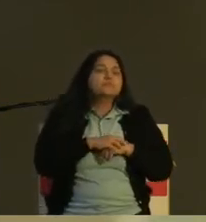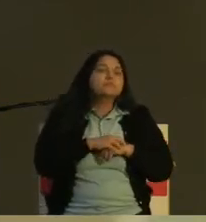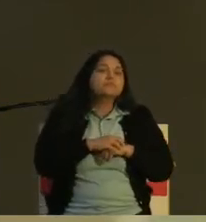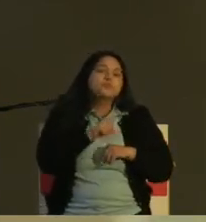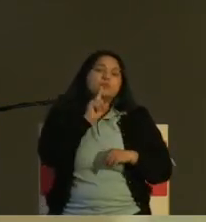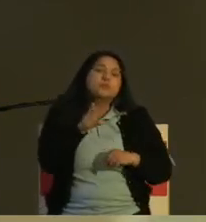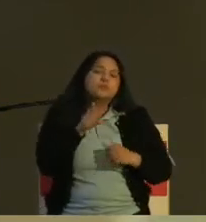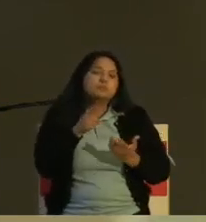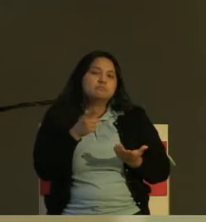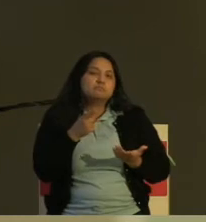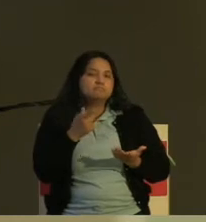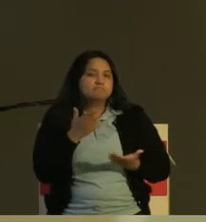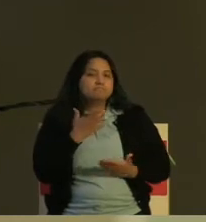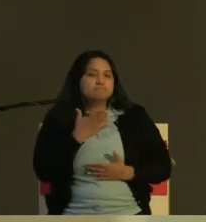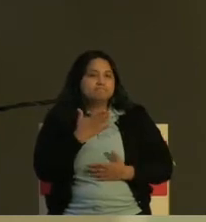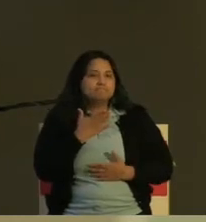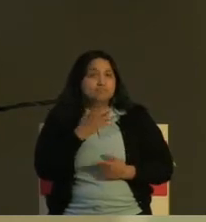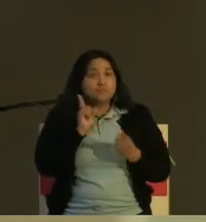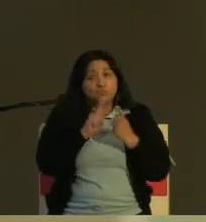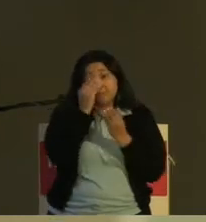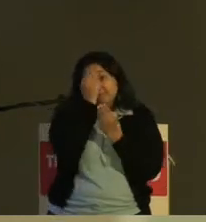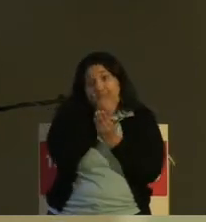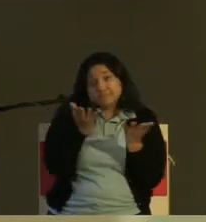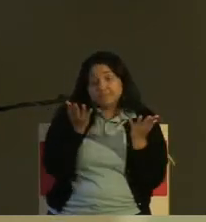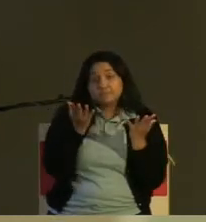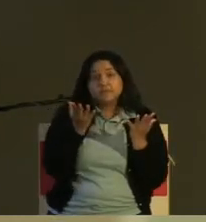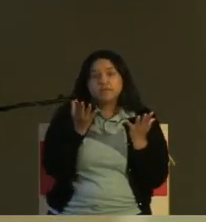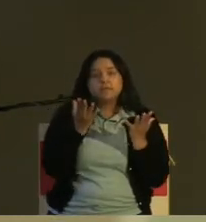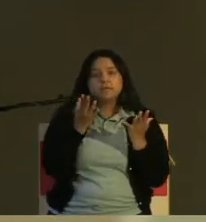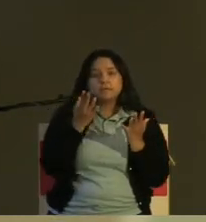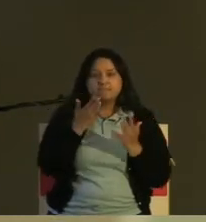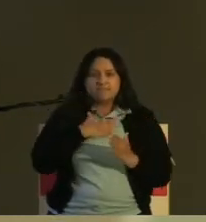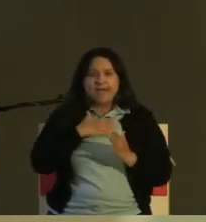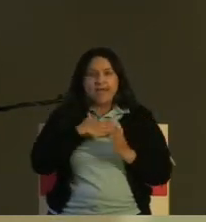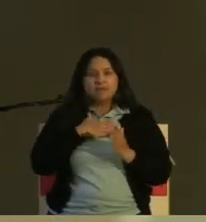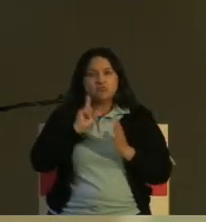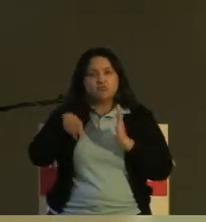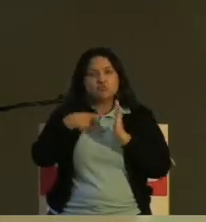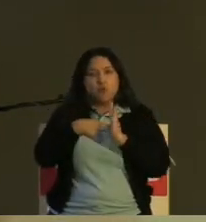to me, drawing attention to the translator's role is,